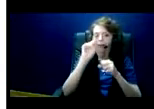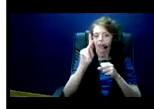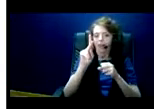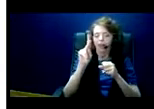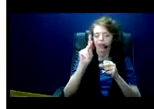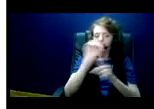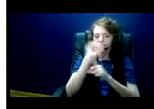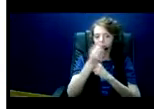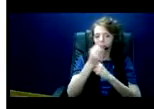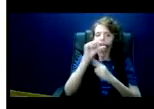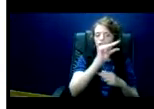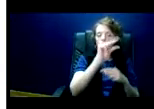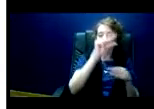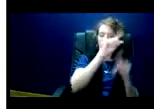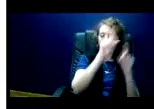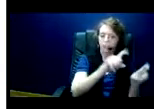reflection.